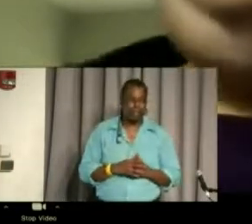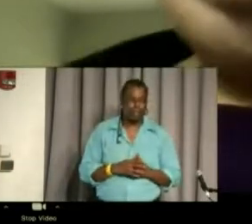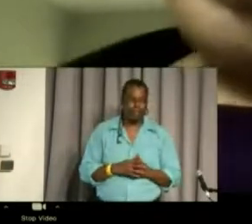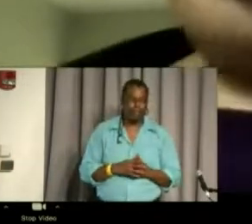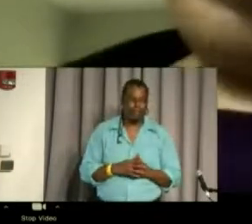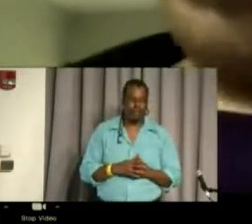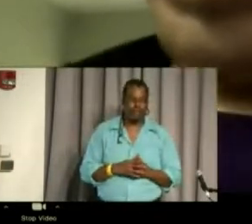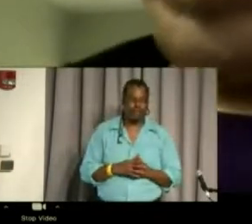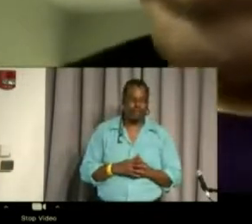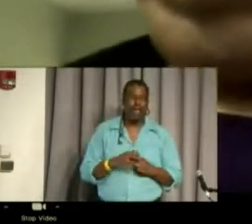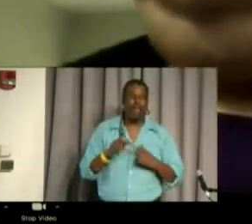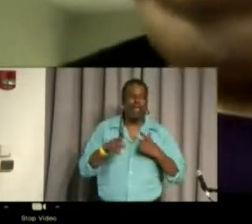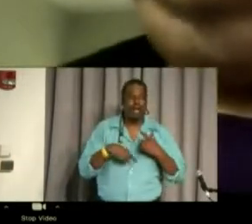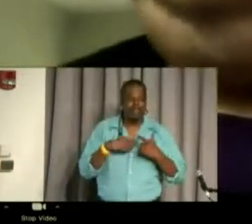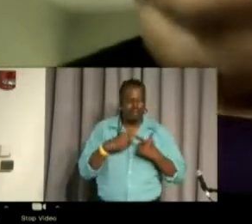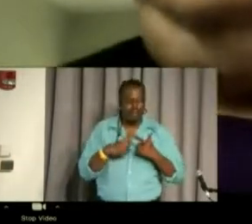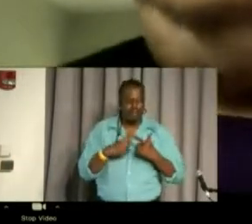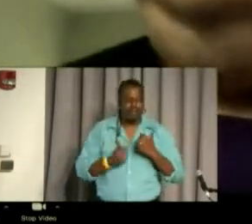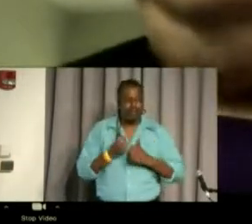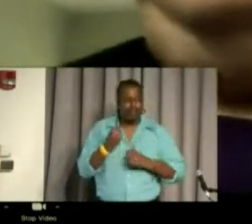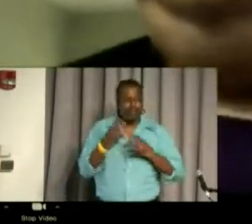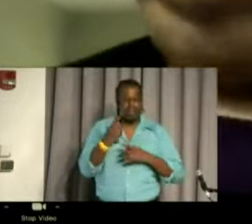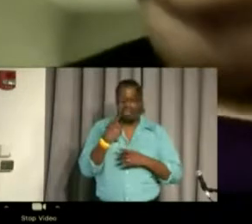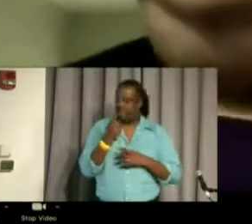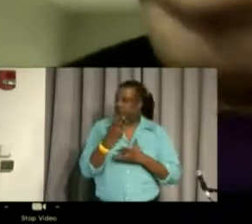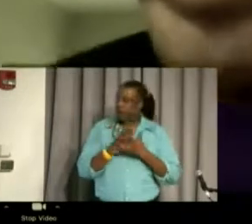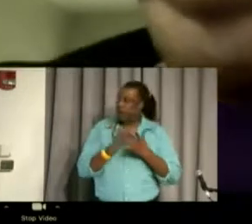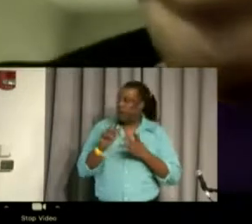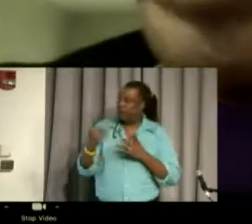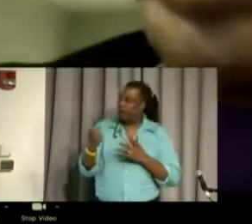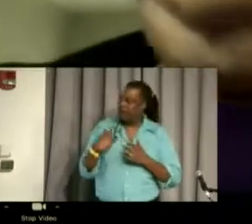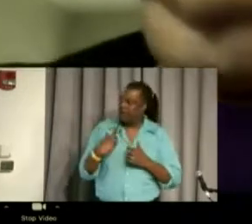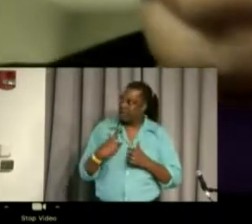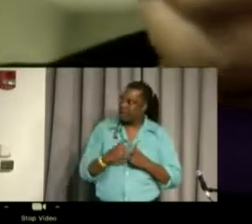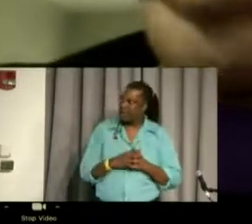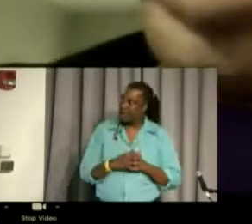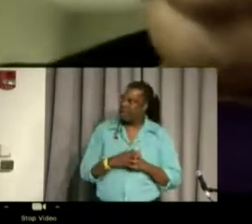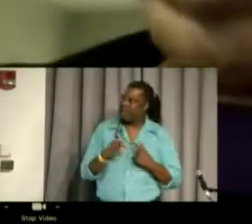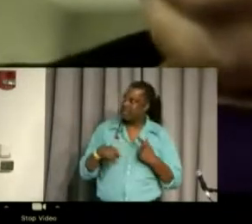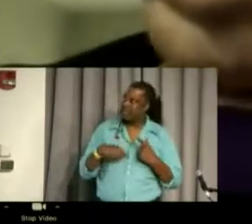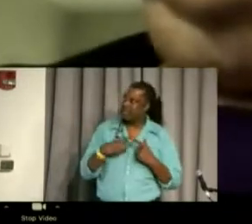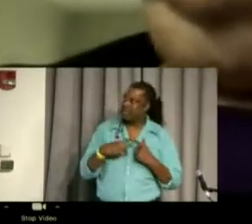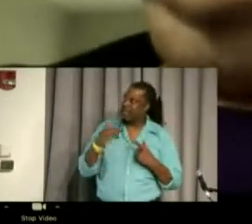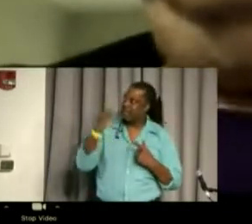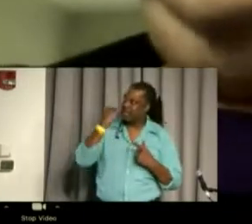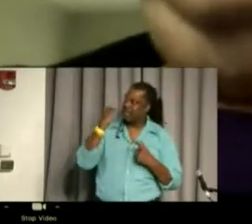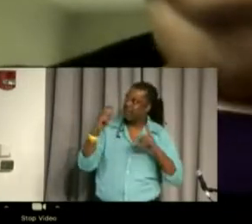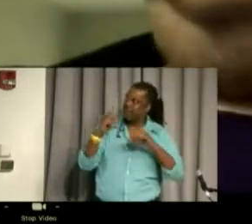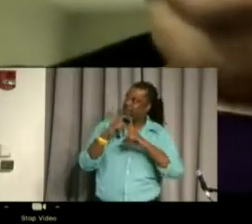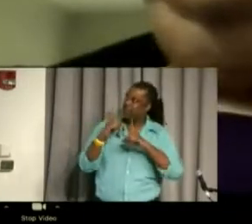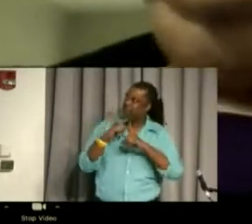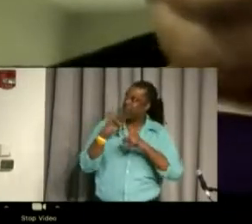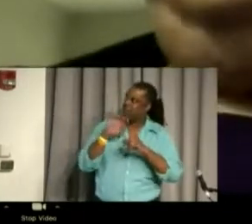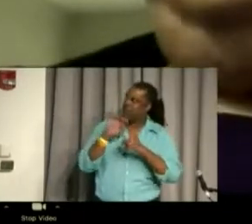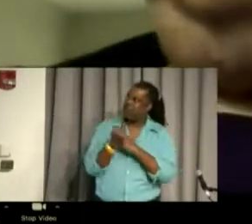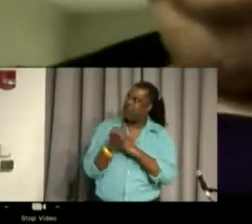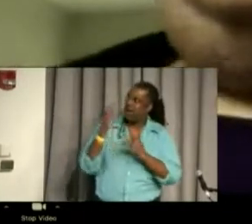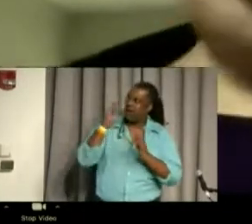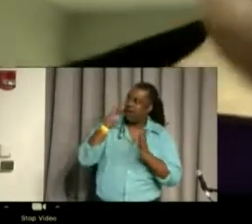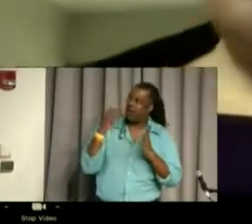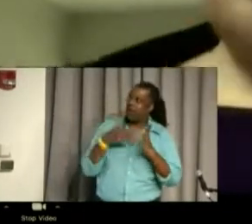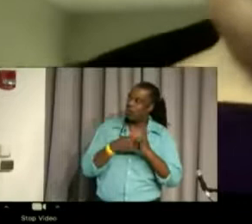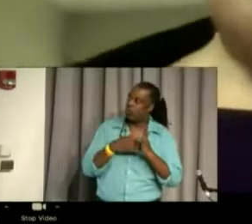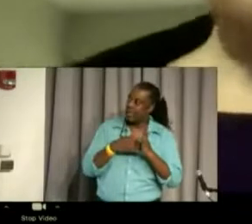your question. And then the most interesting part of what you asked me is about whether or not the term environmental